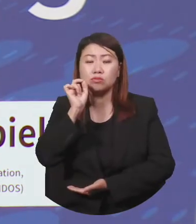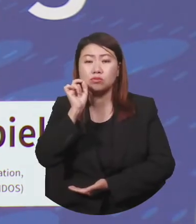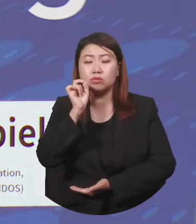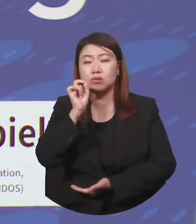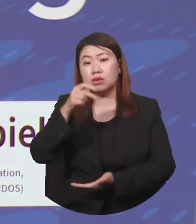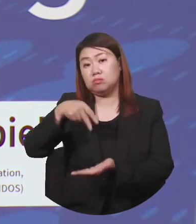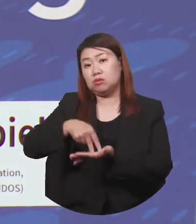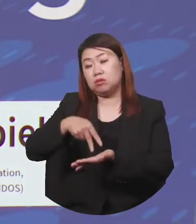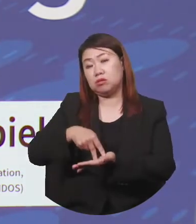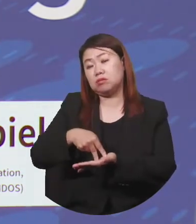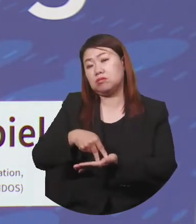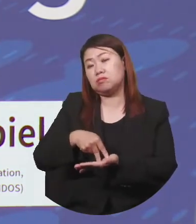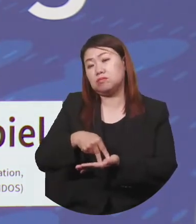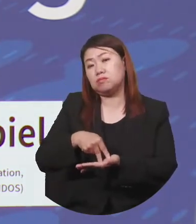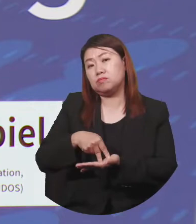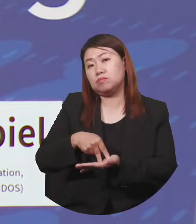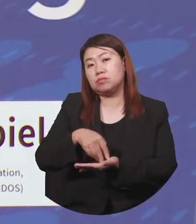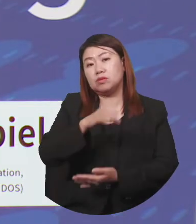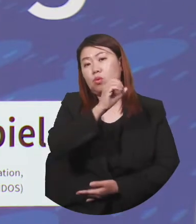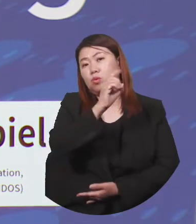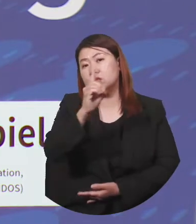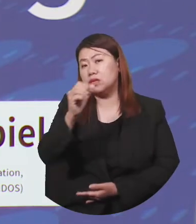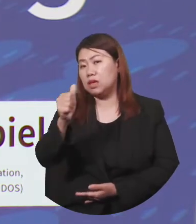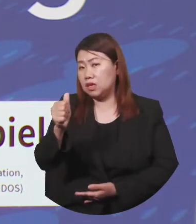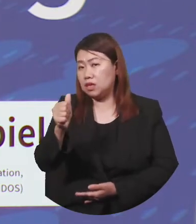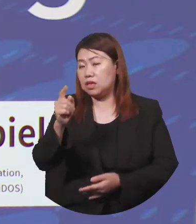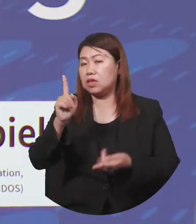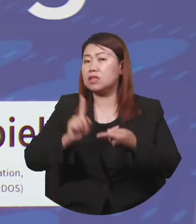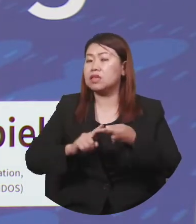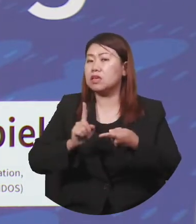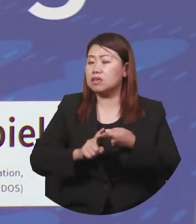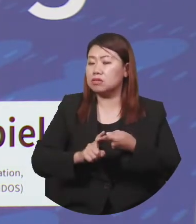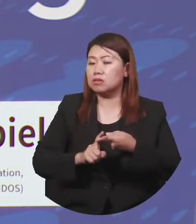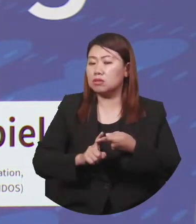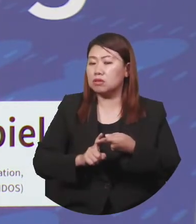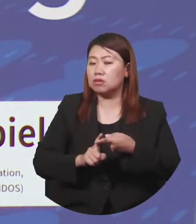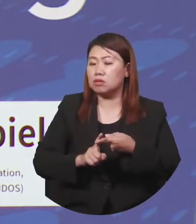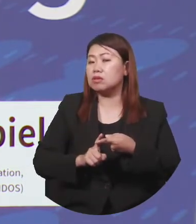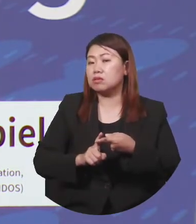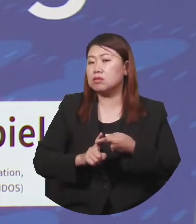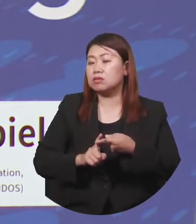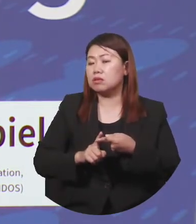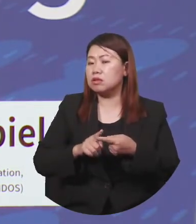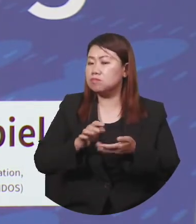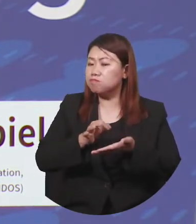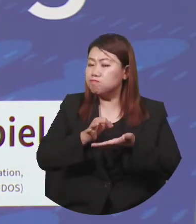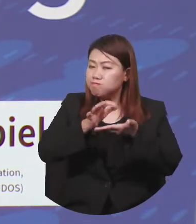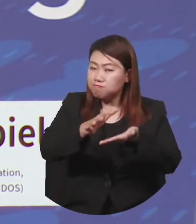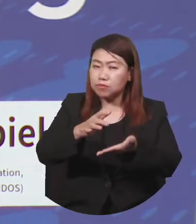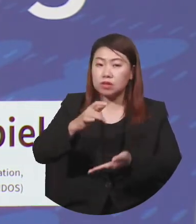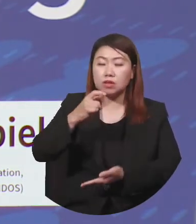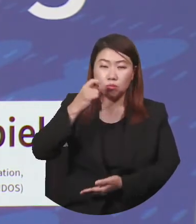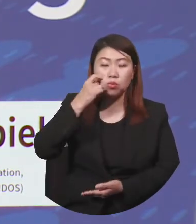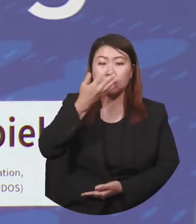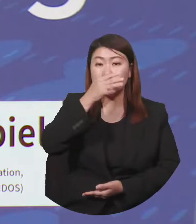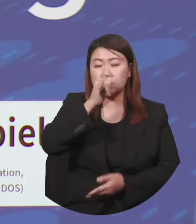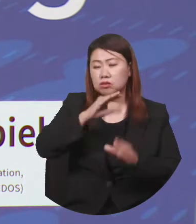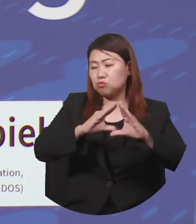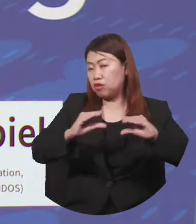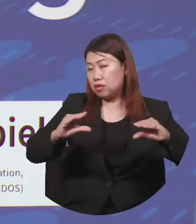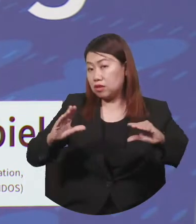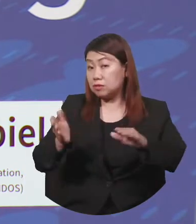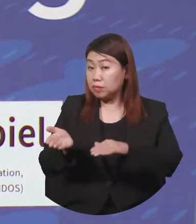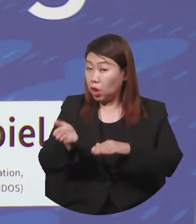let's be more flexible. And I think we need to keep up this kind of credible system. My more important point, next